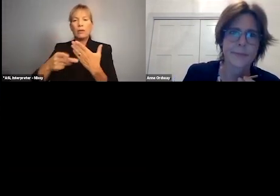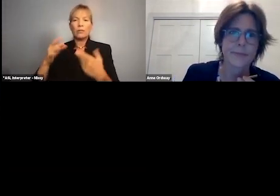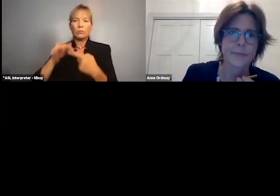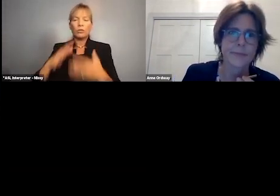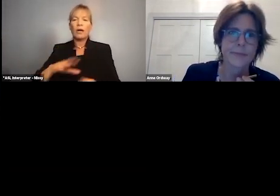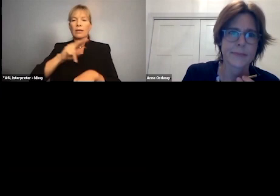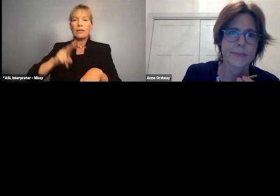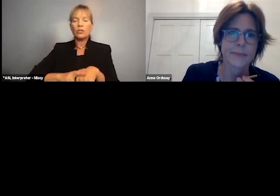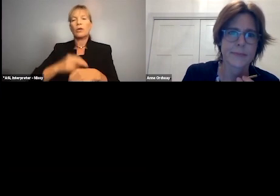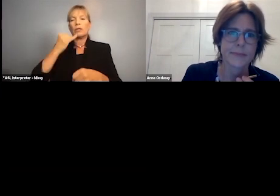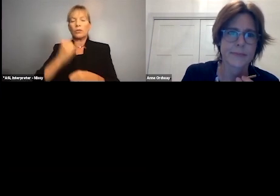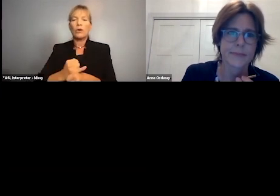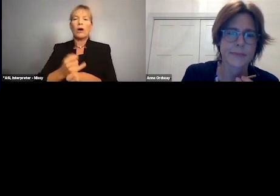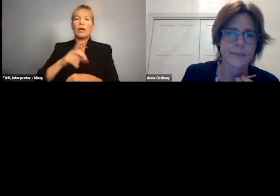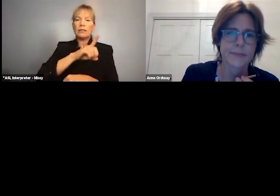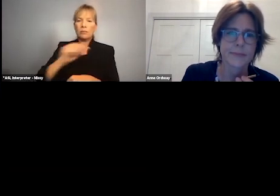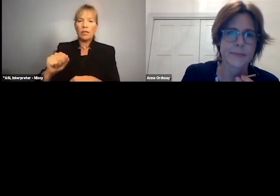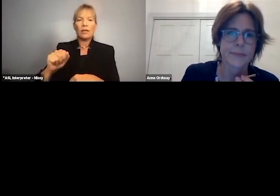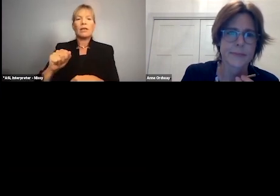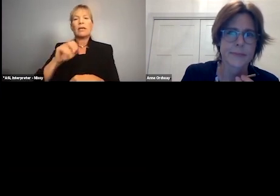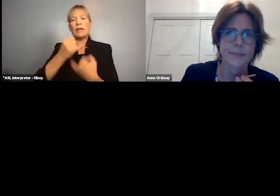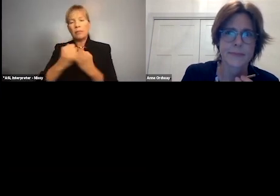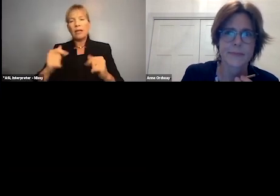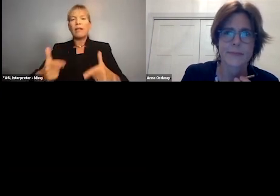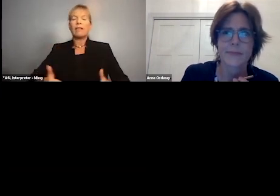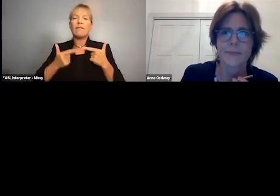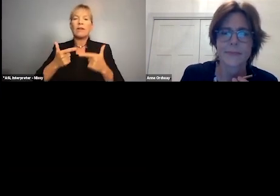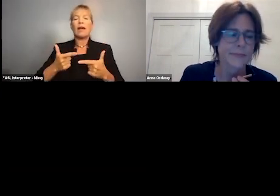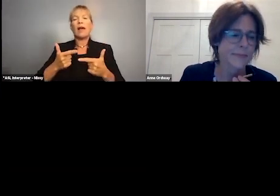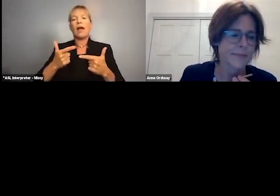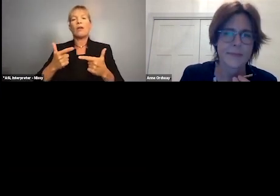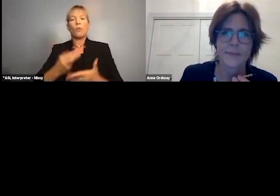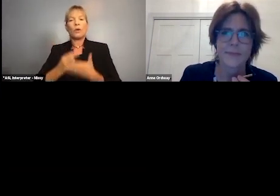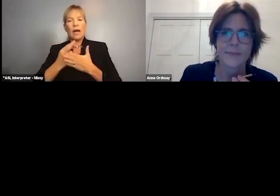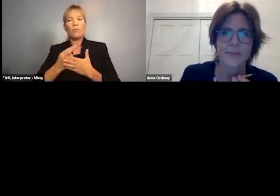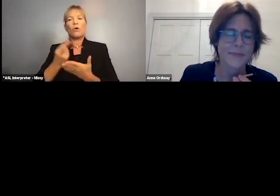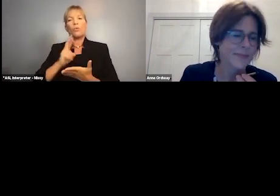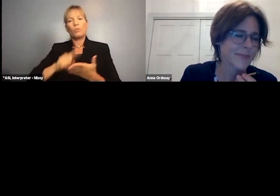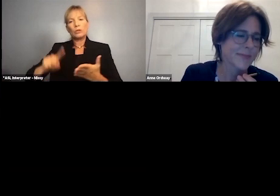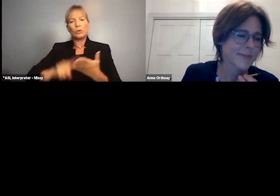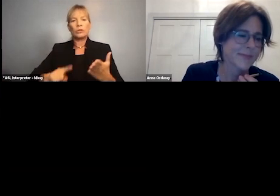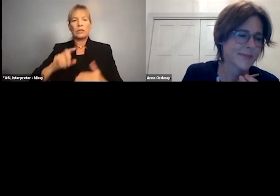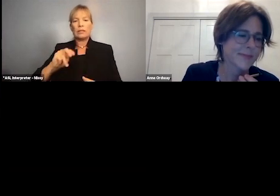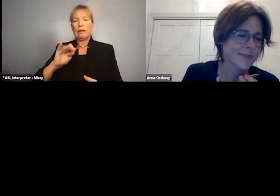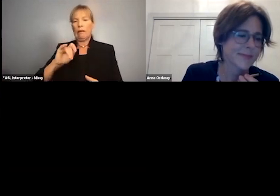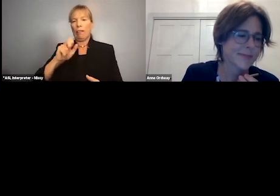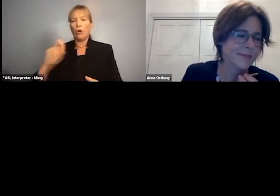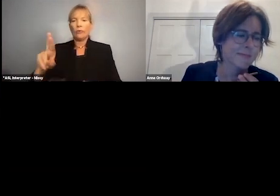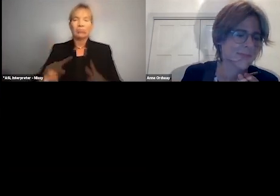the National Institute on Disability, Independent Living and Rehabilitation Research. Ann, please go